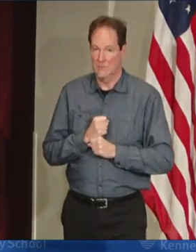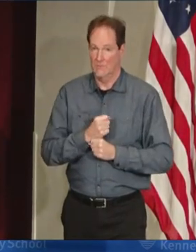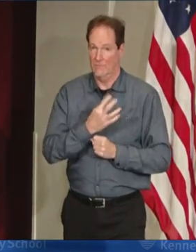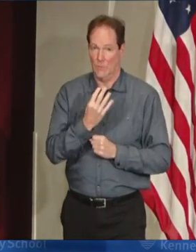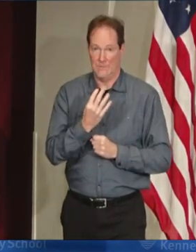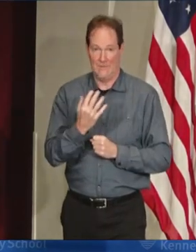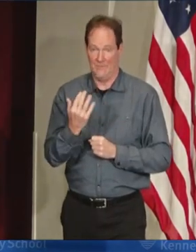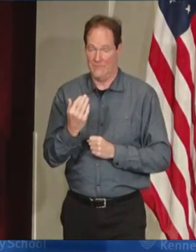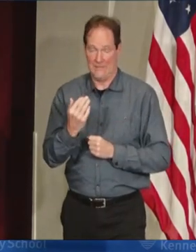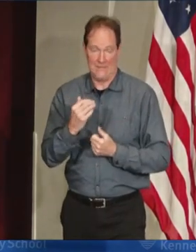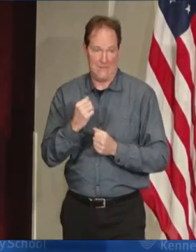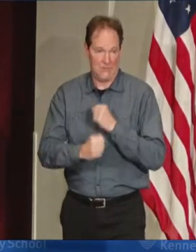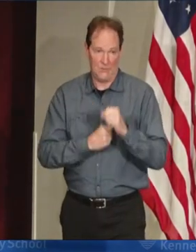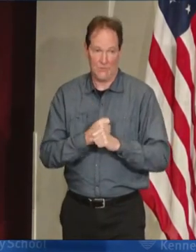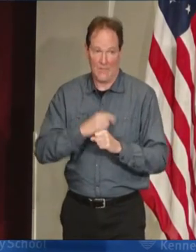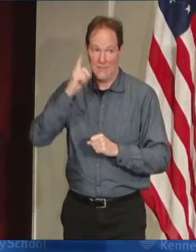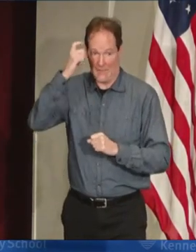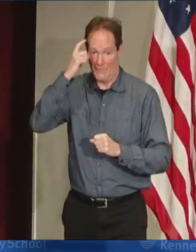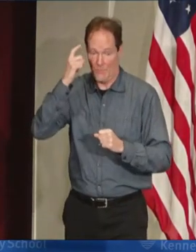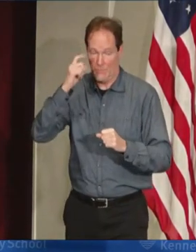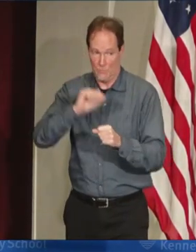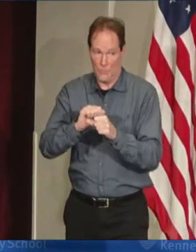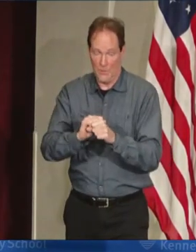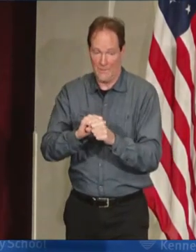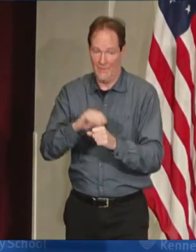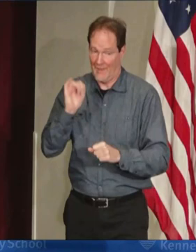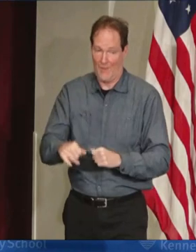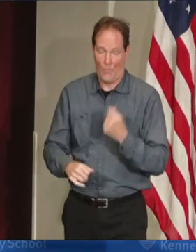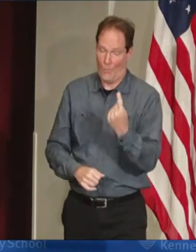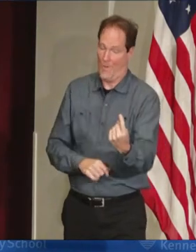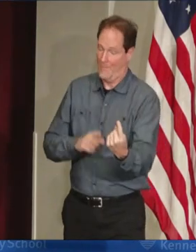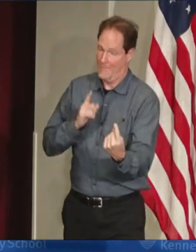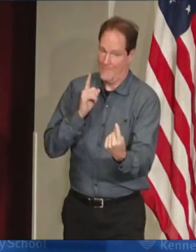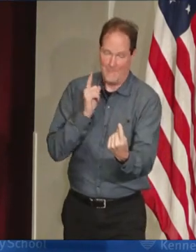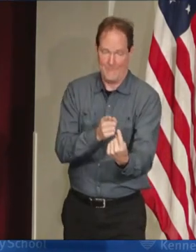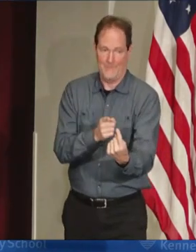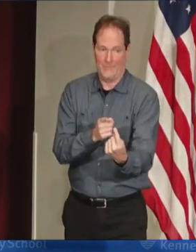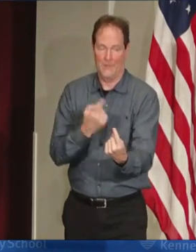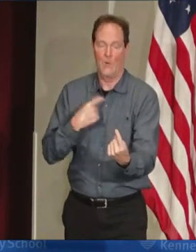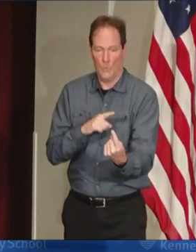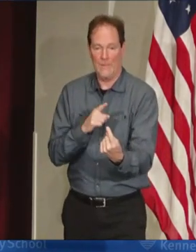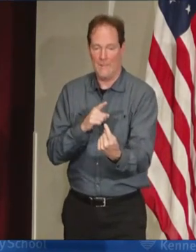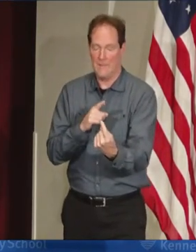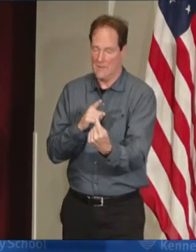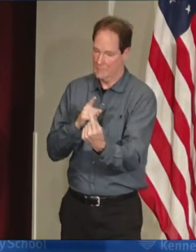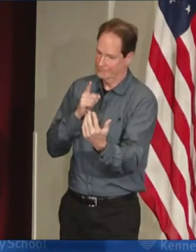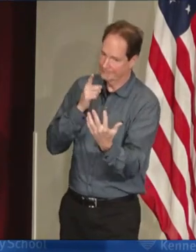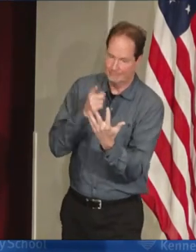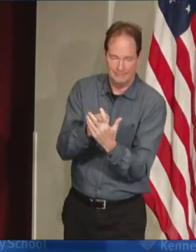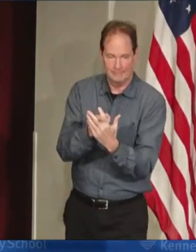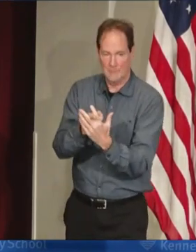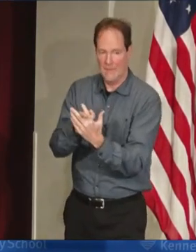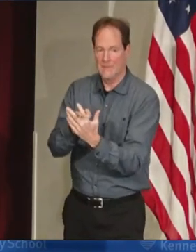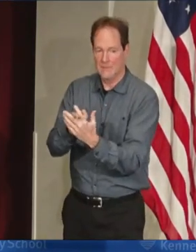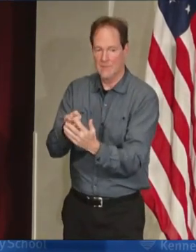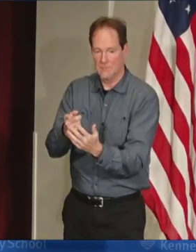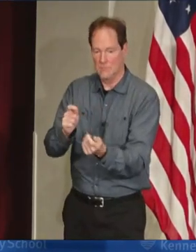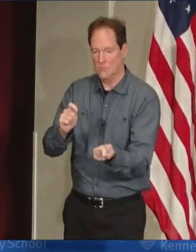years in government, because I really felt like we were able to make an important